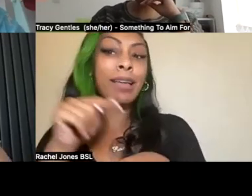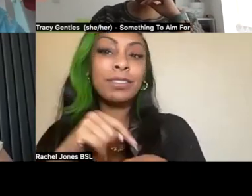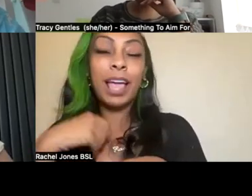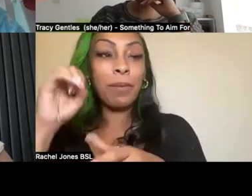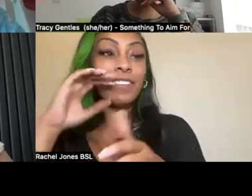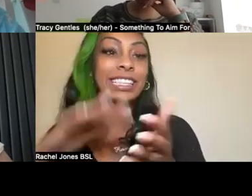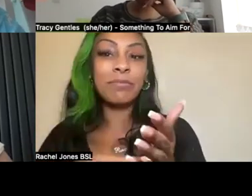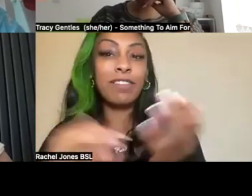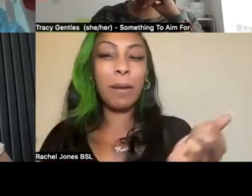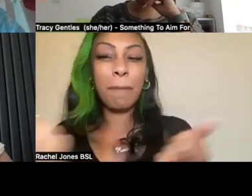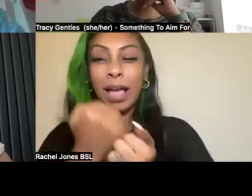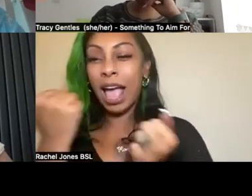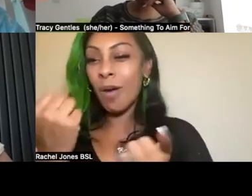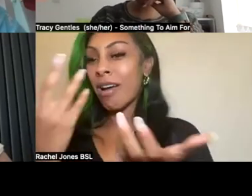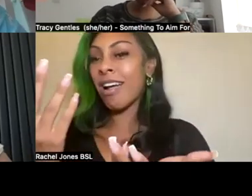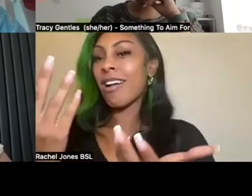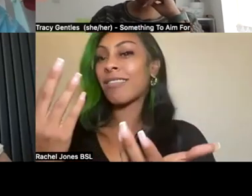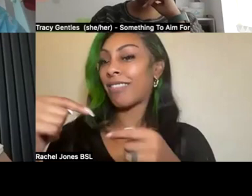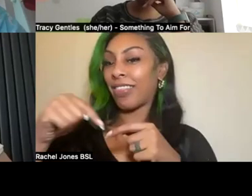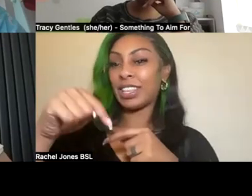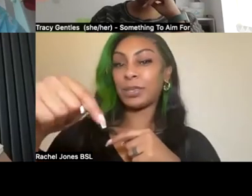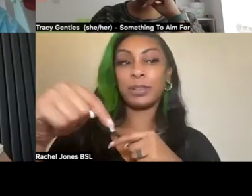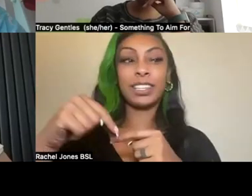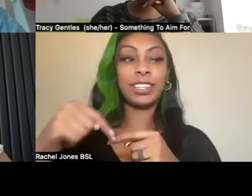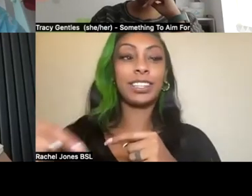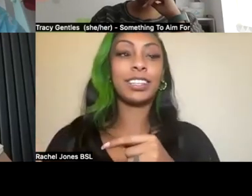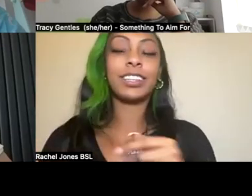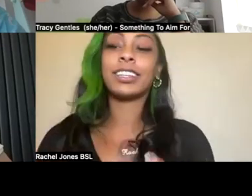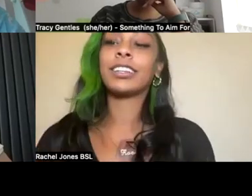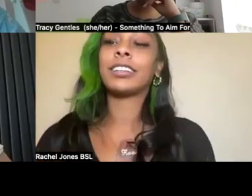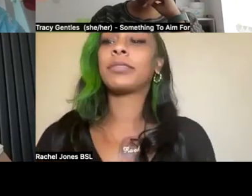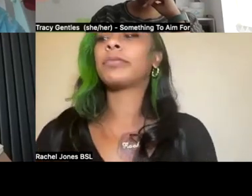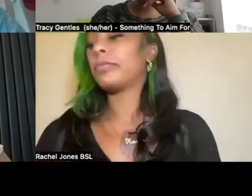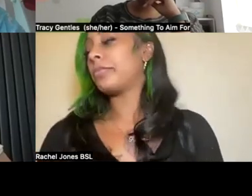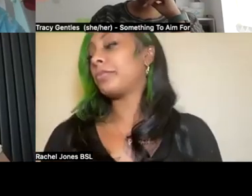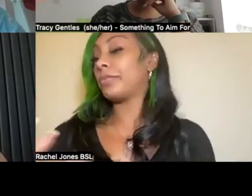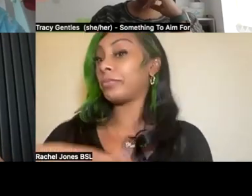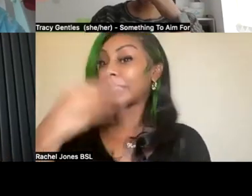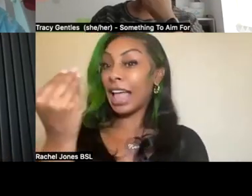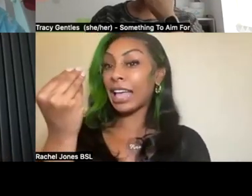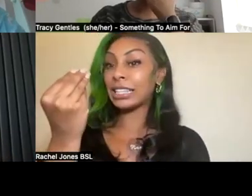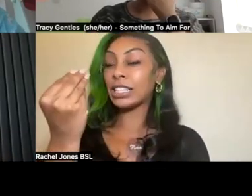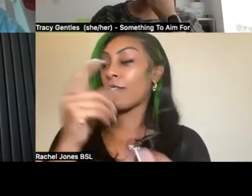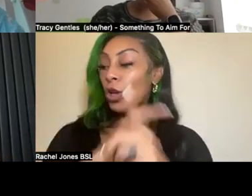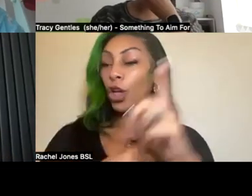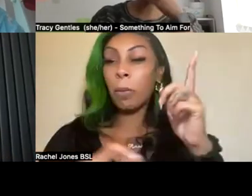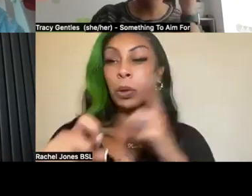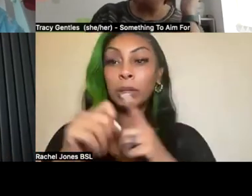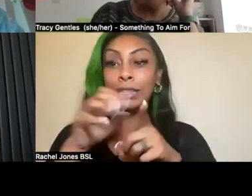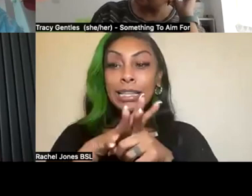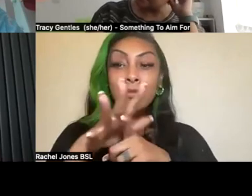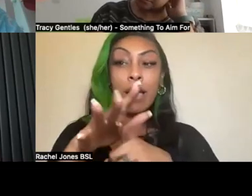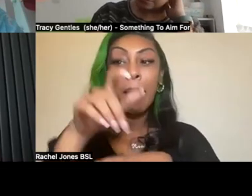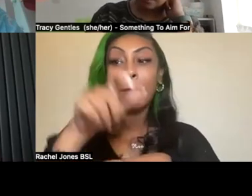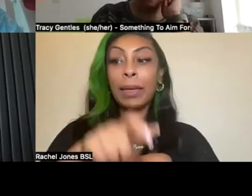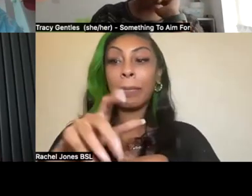power over the course of this week. There's been a sense that the community has inspired people to take